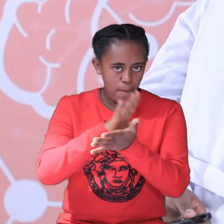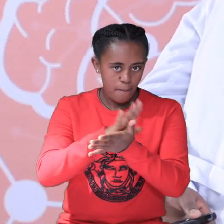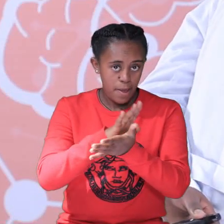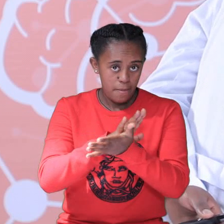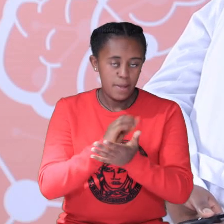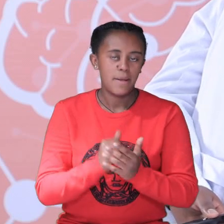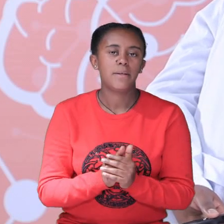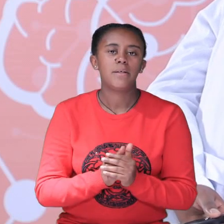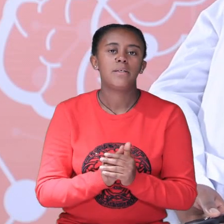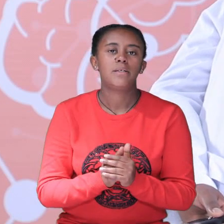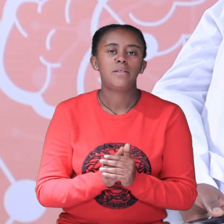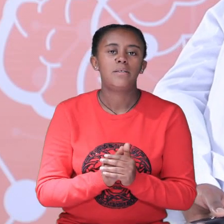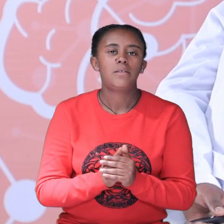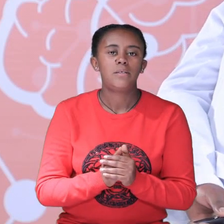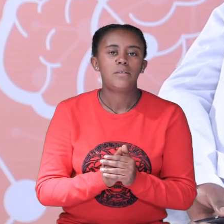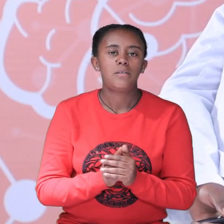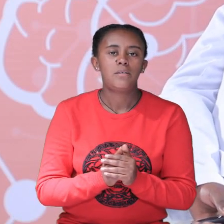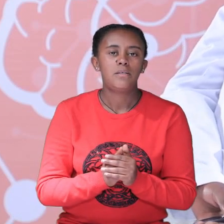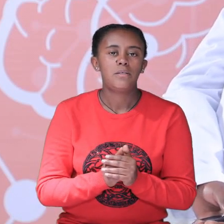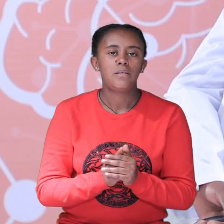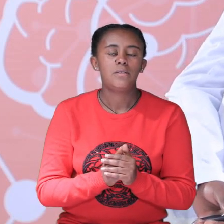paper.